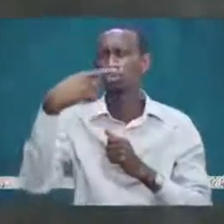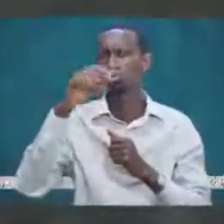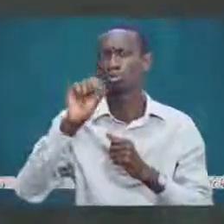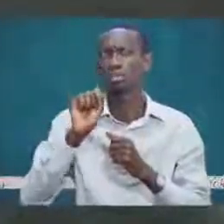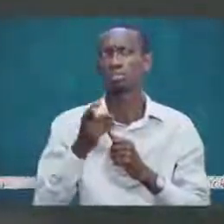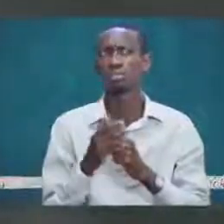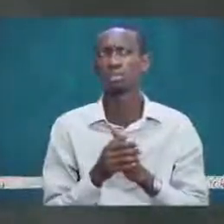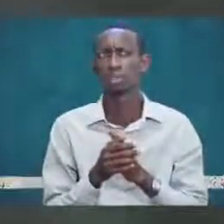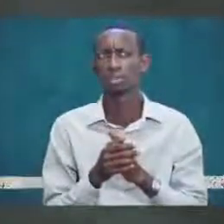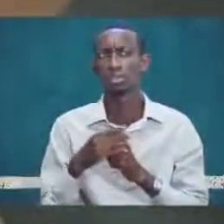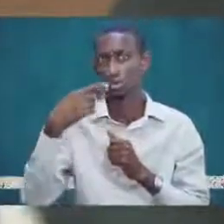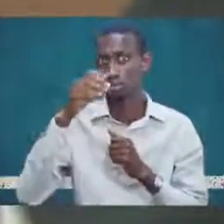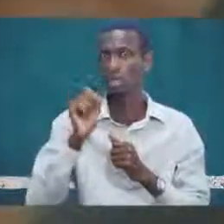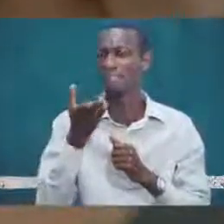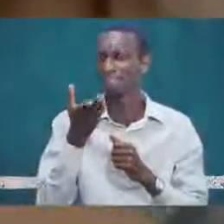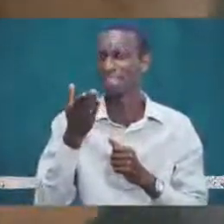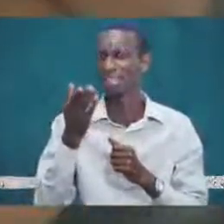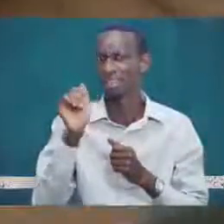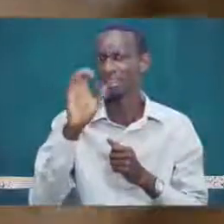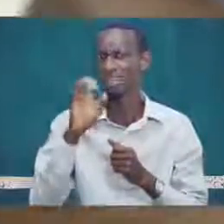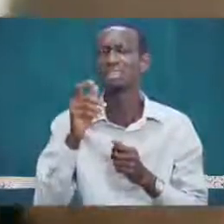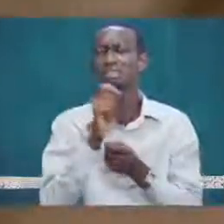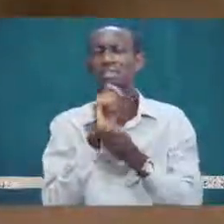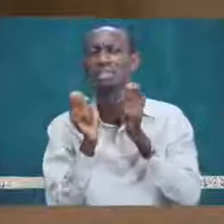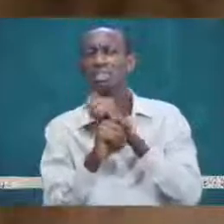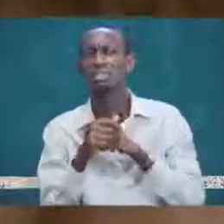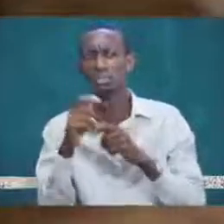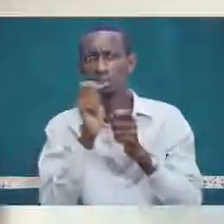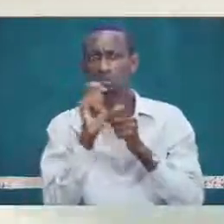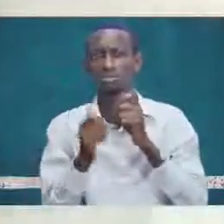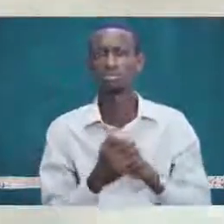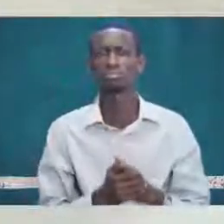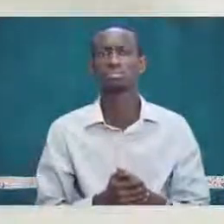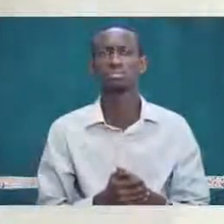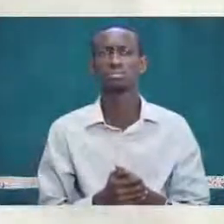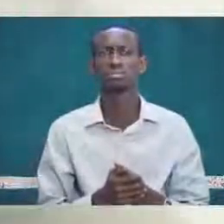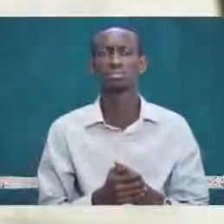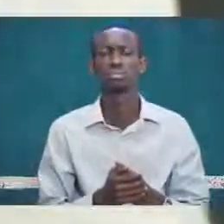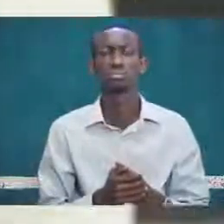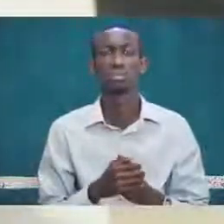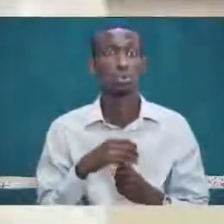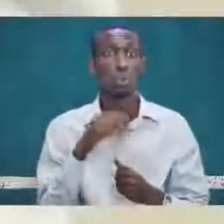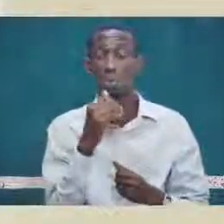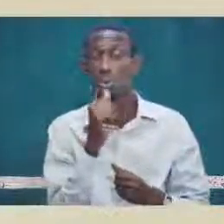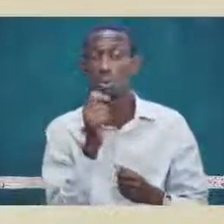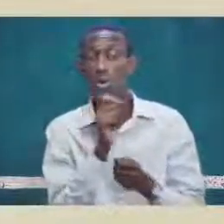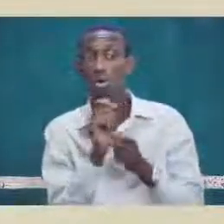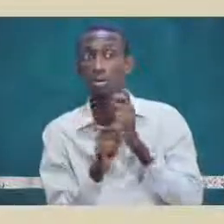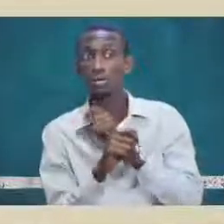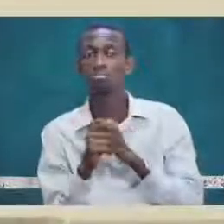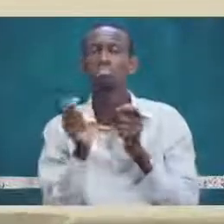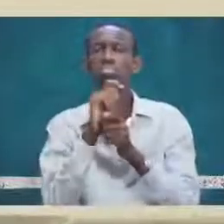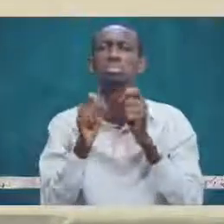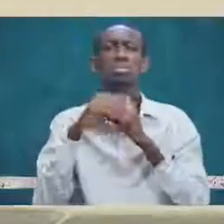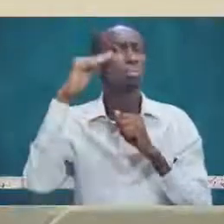turning this litmus paper bluish purple into pink. That is why we can tell.